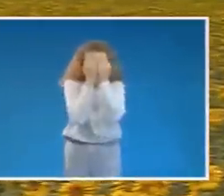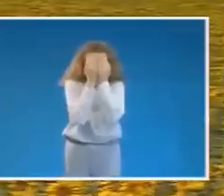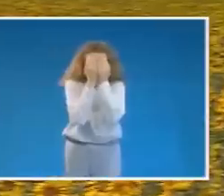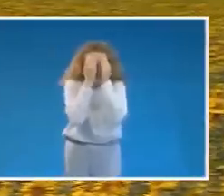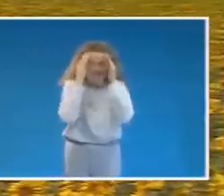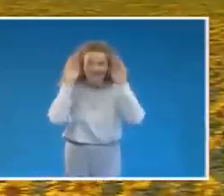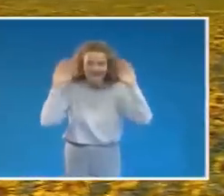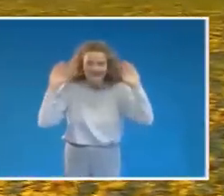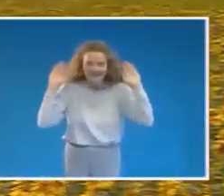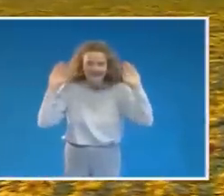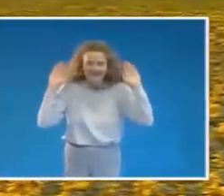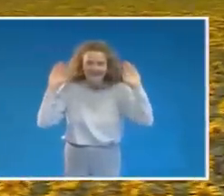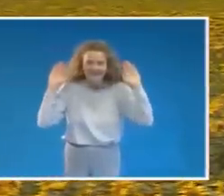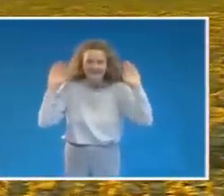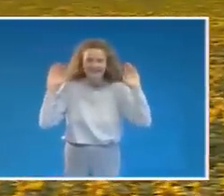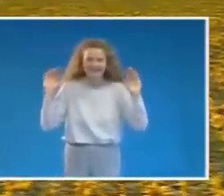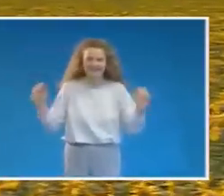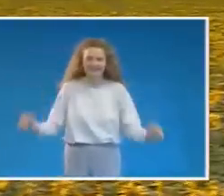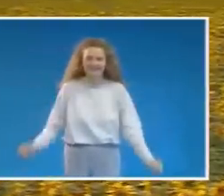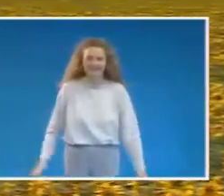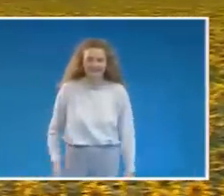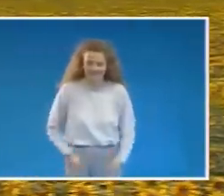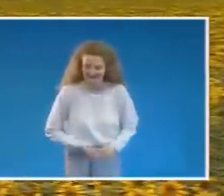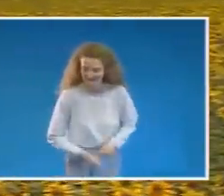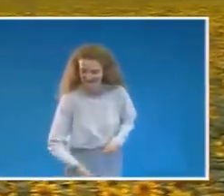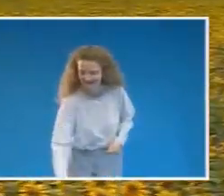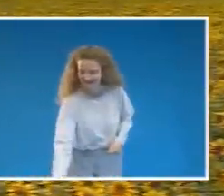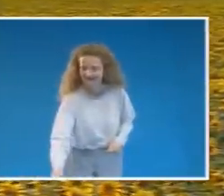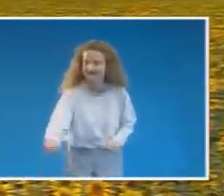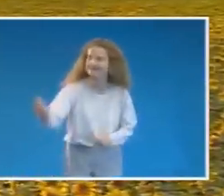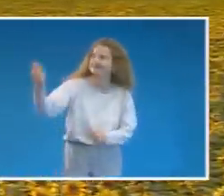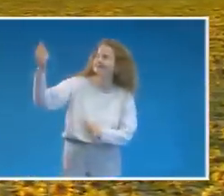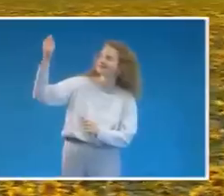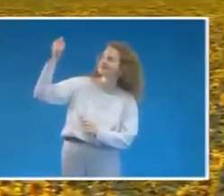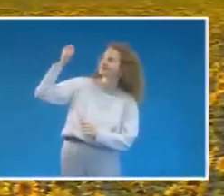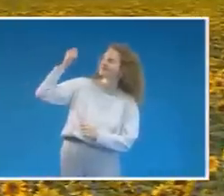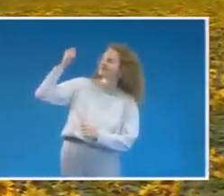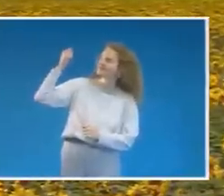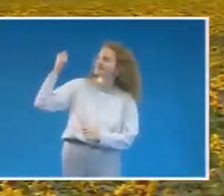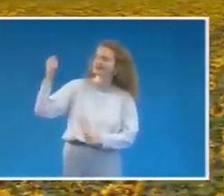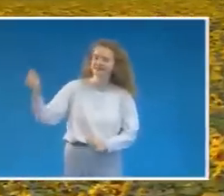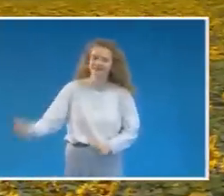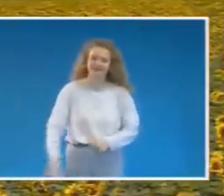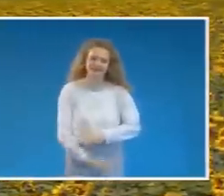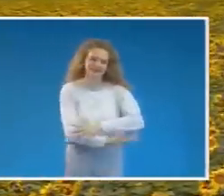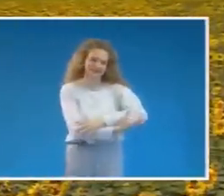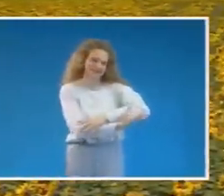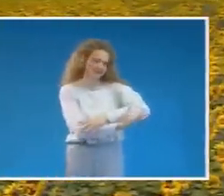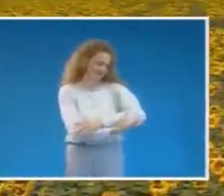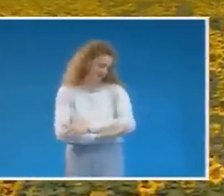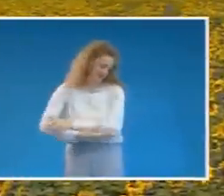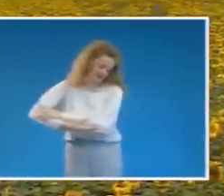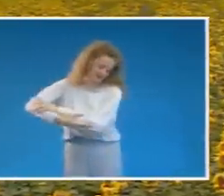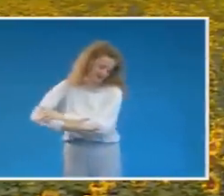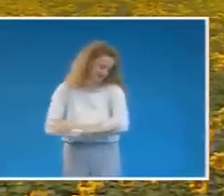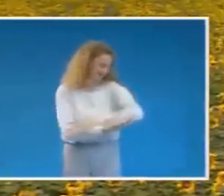baby plays at peek-a-boo. Here's a big umbrella to keep the baby dry. Here is